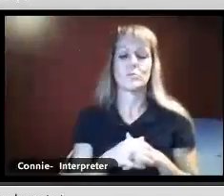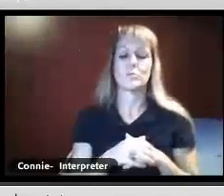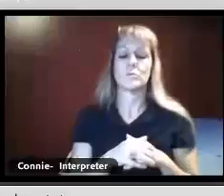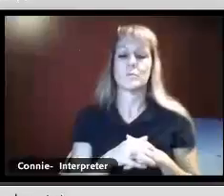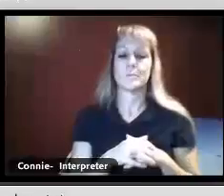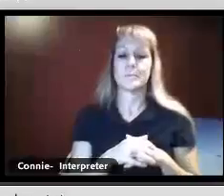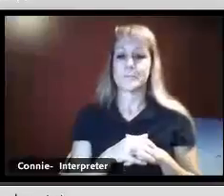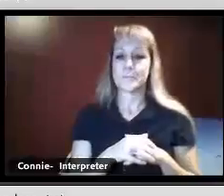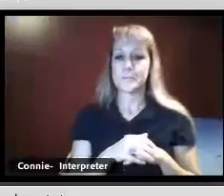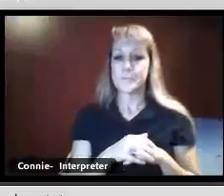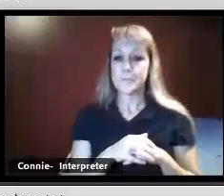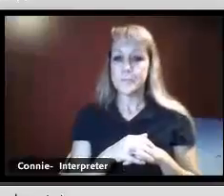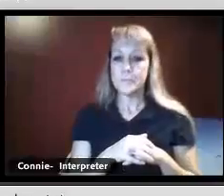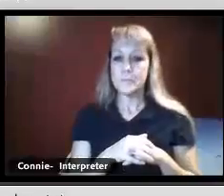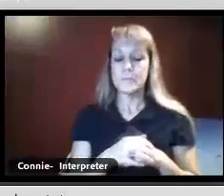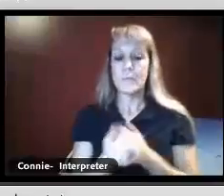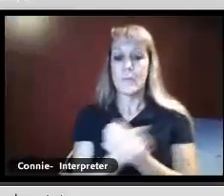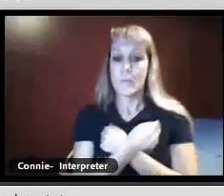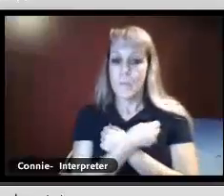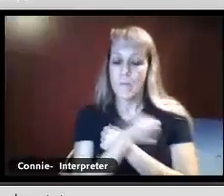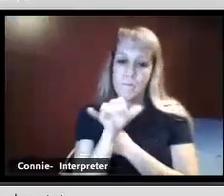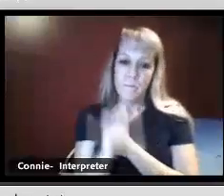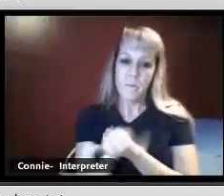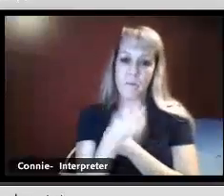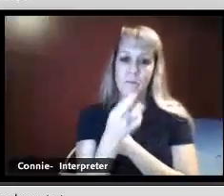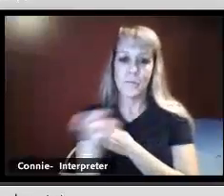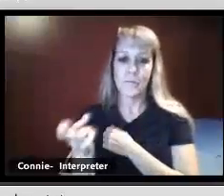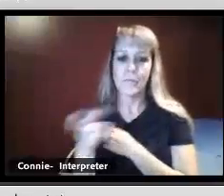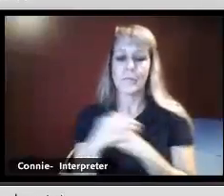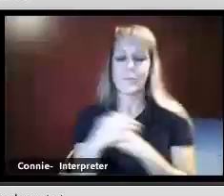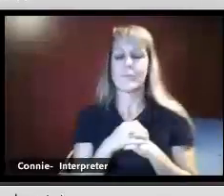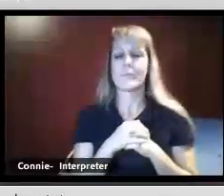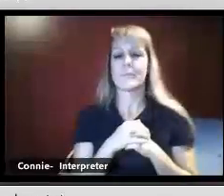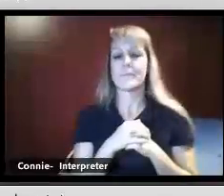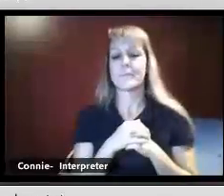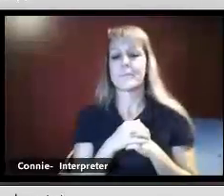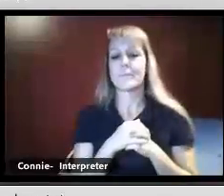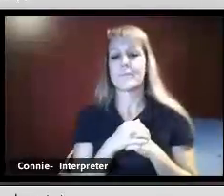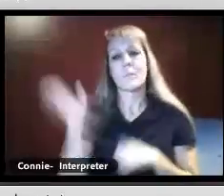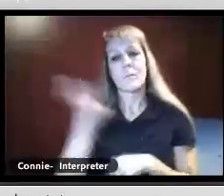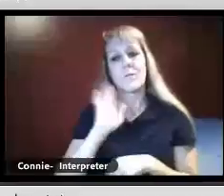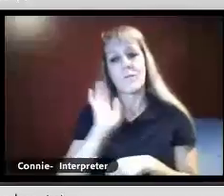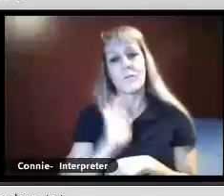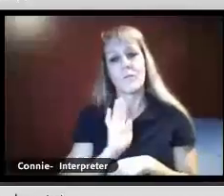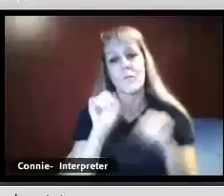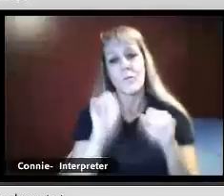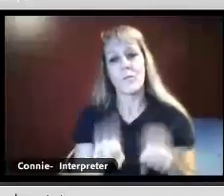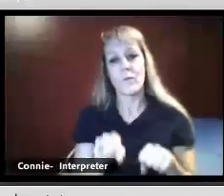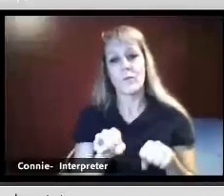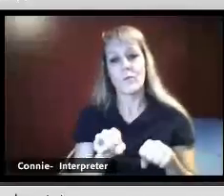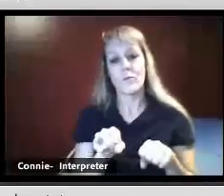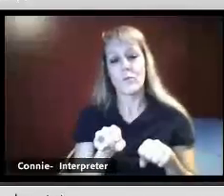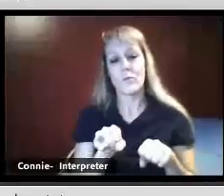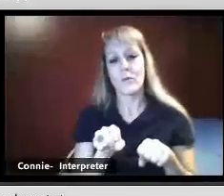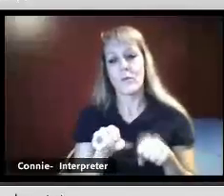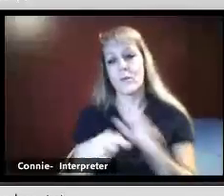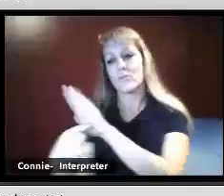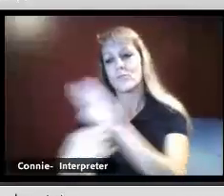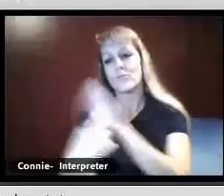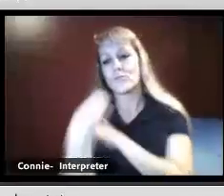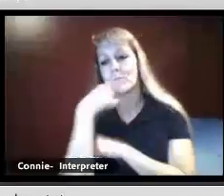I loved it because it was a place where to which you could direct students